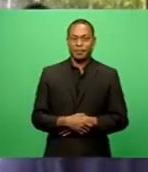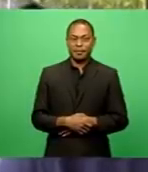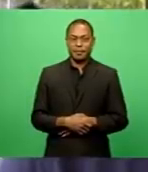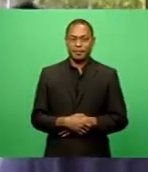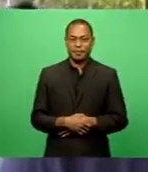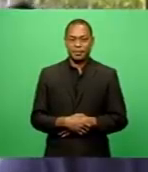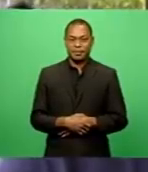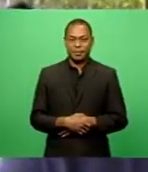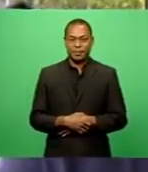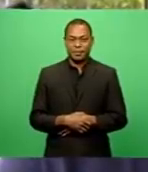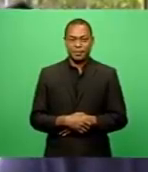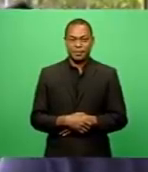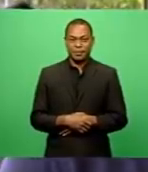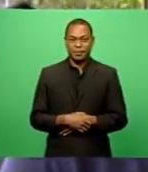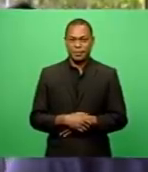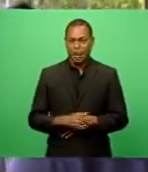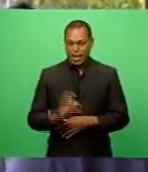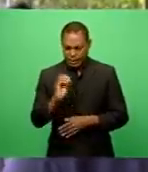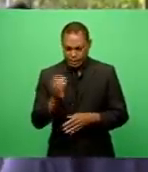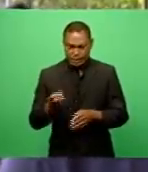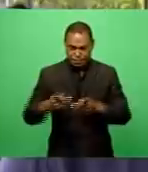Some of these areas are only accessible by boats.